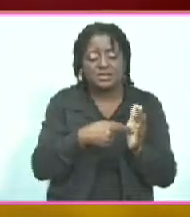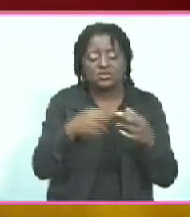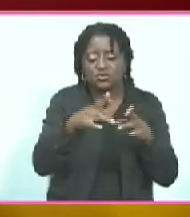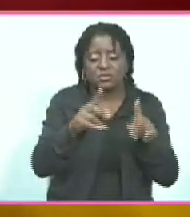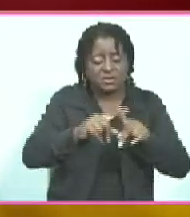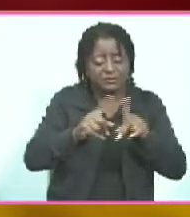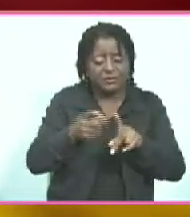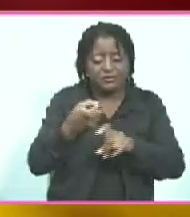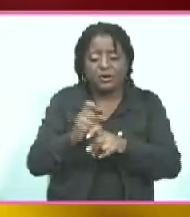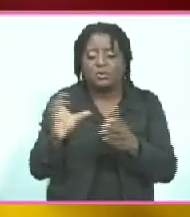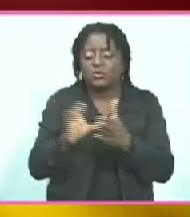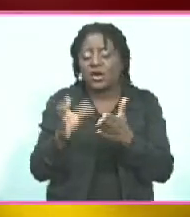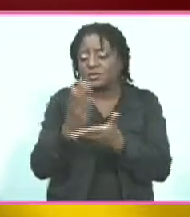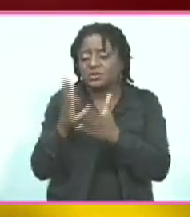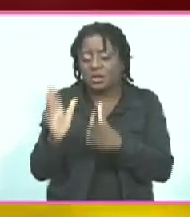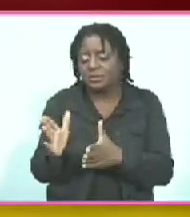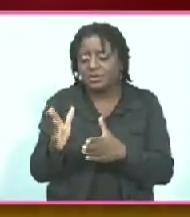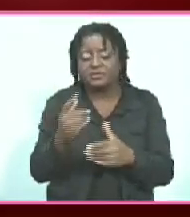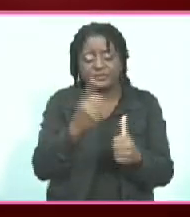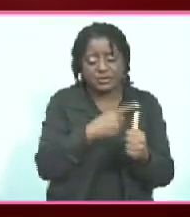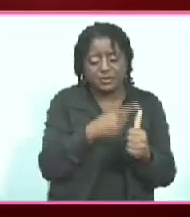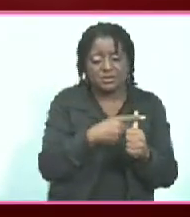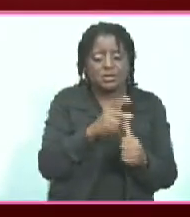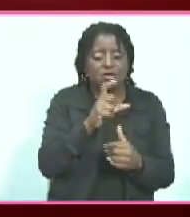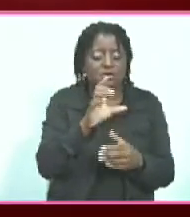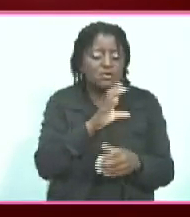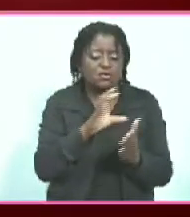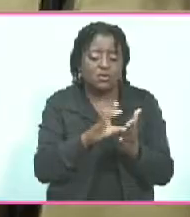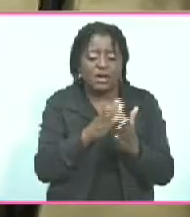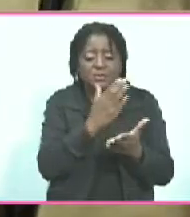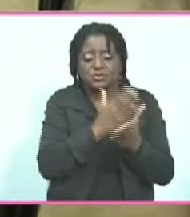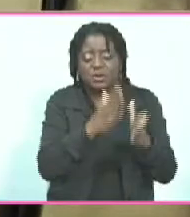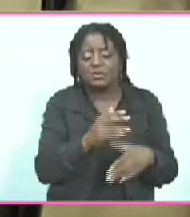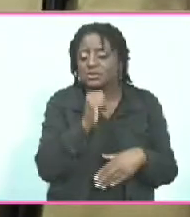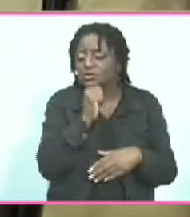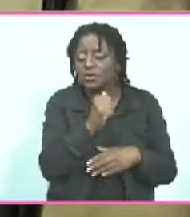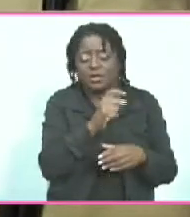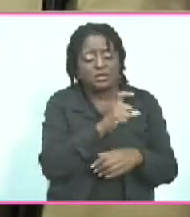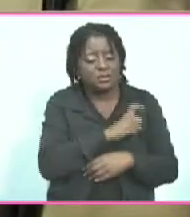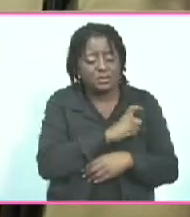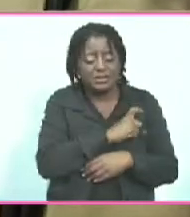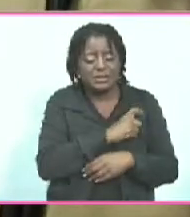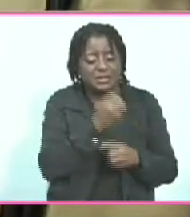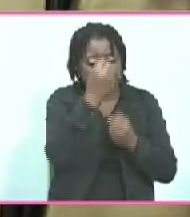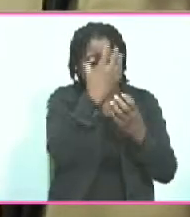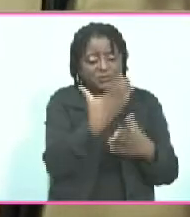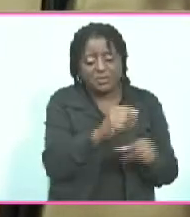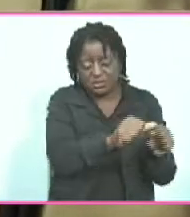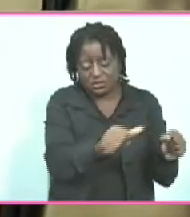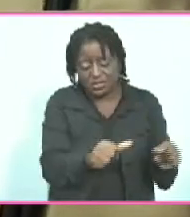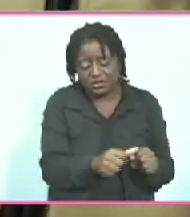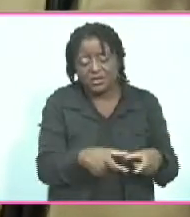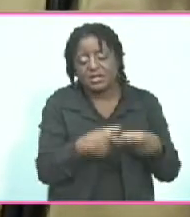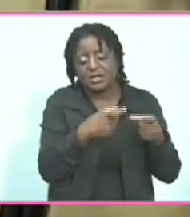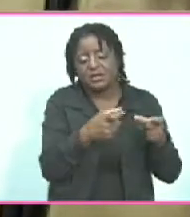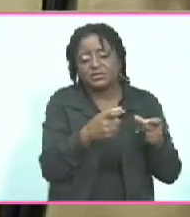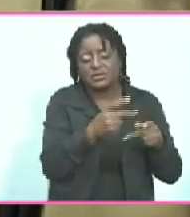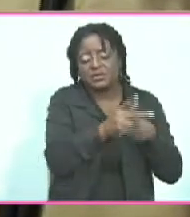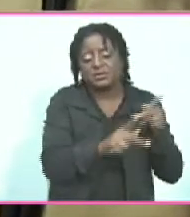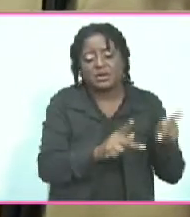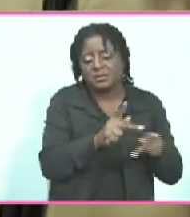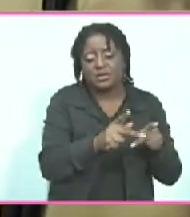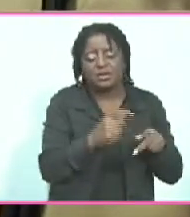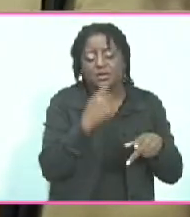First of all, Crime Stoppers is not the police. Crime Stoppers is an information area that gives members of the public and calling to